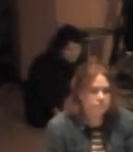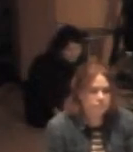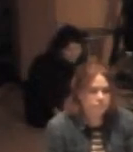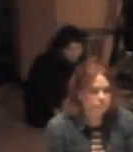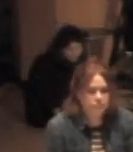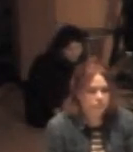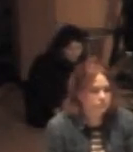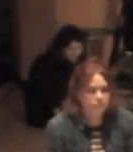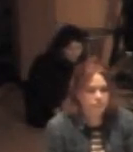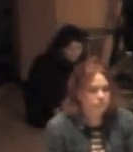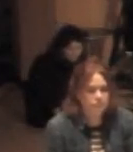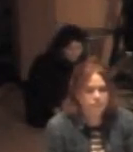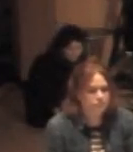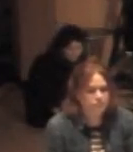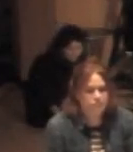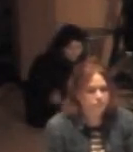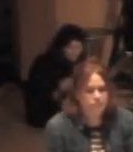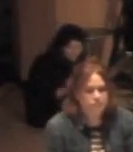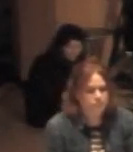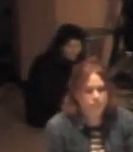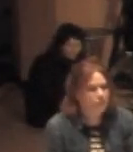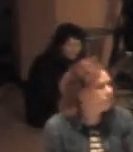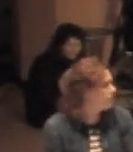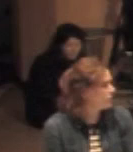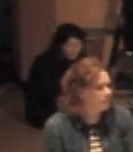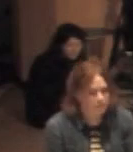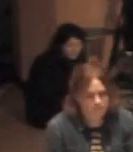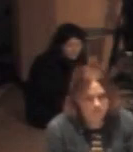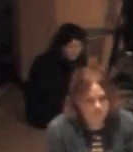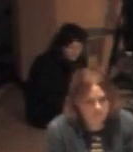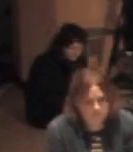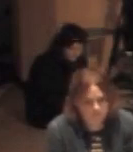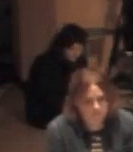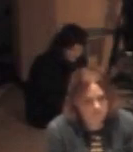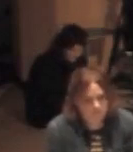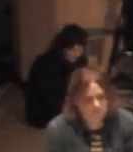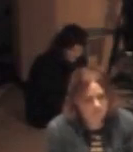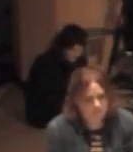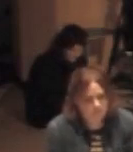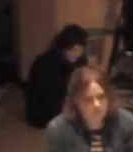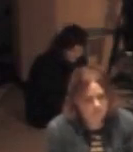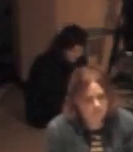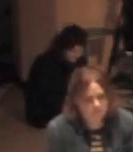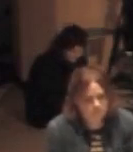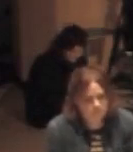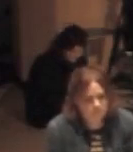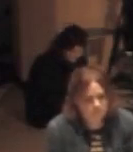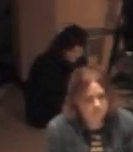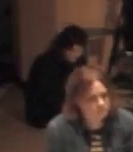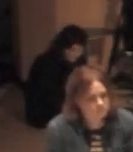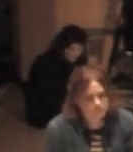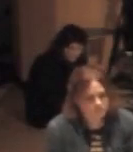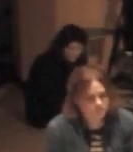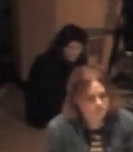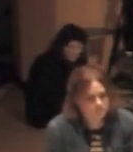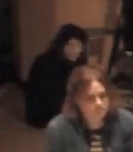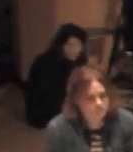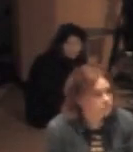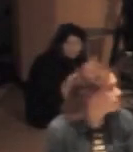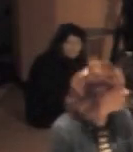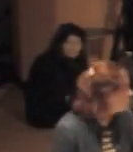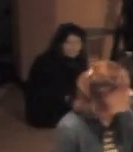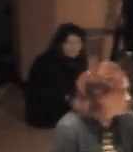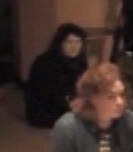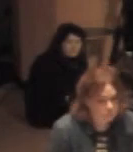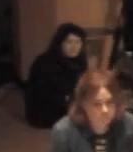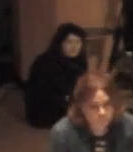he didn't pick up there was no answer no answer Henning didn't answer but I left a